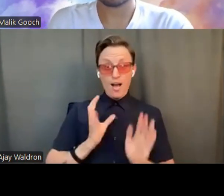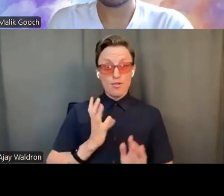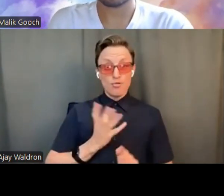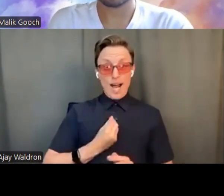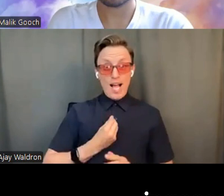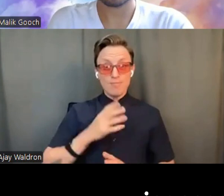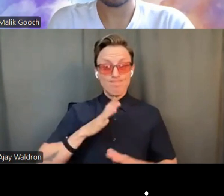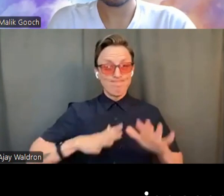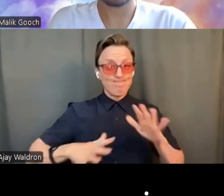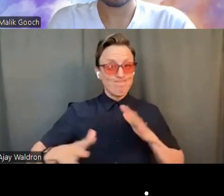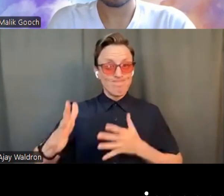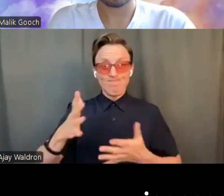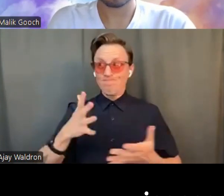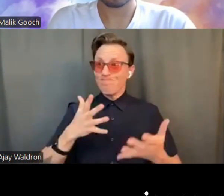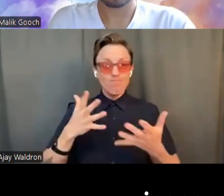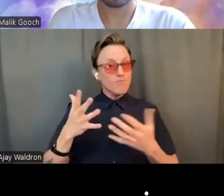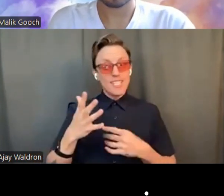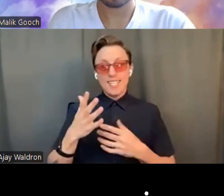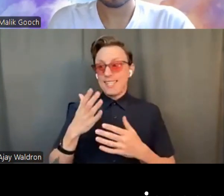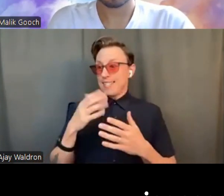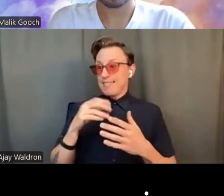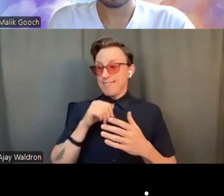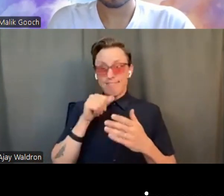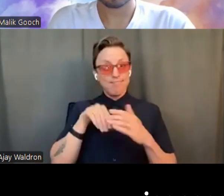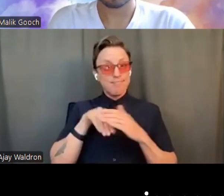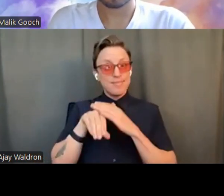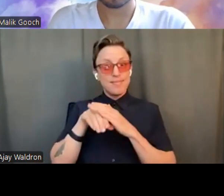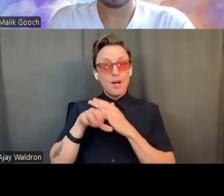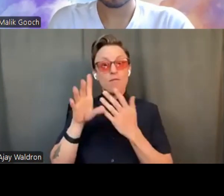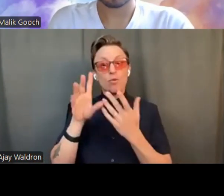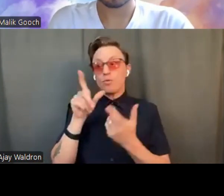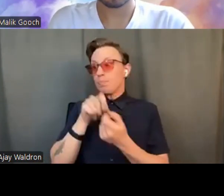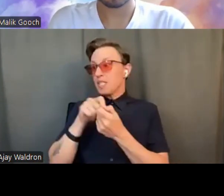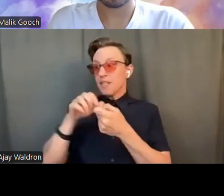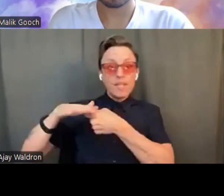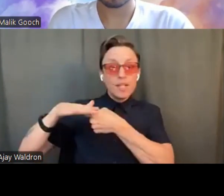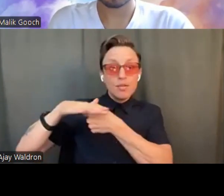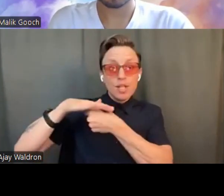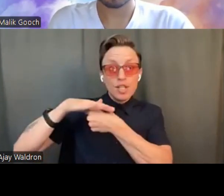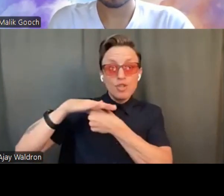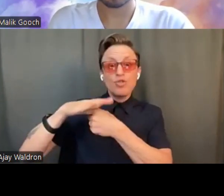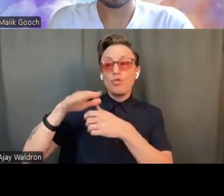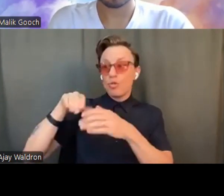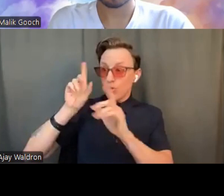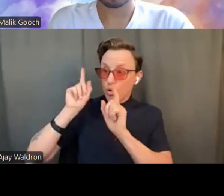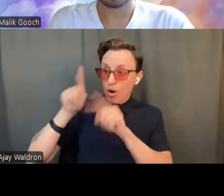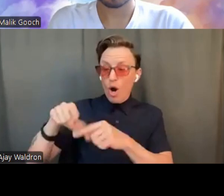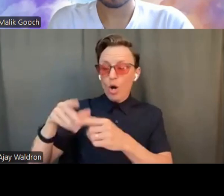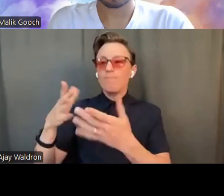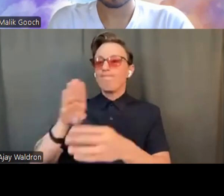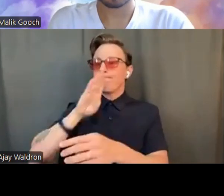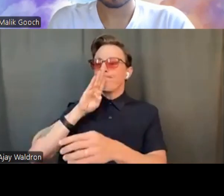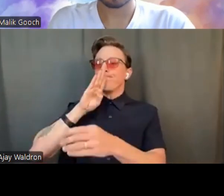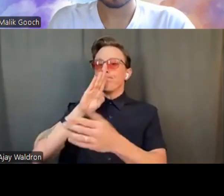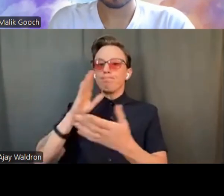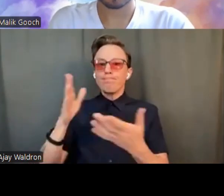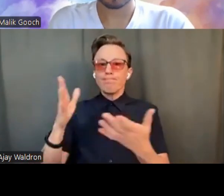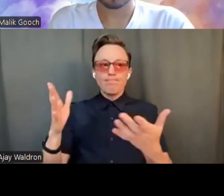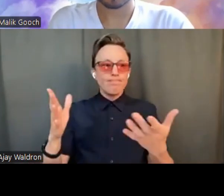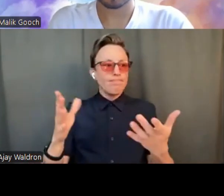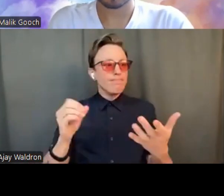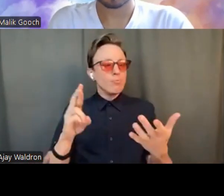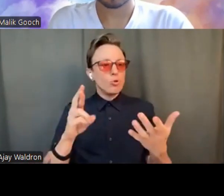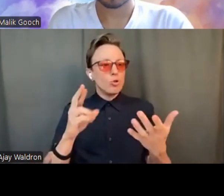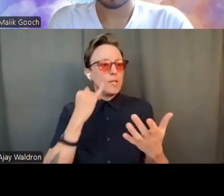Um, Inaccessible meeting locations, uh, places that